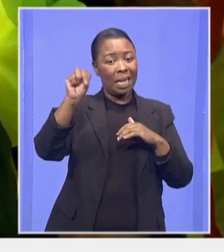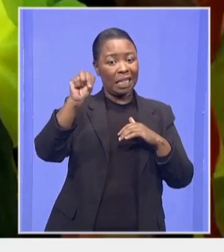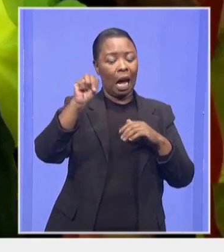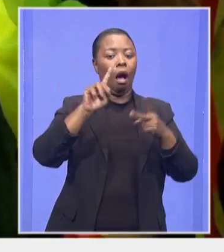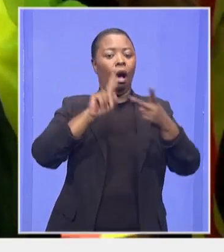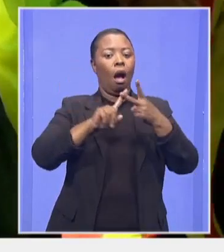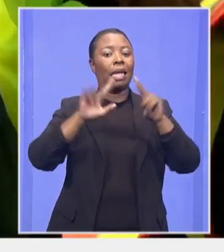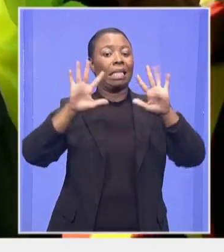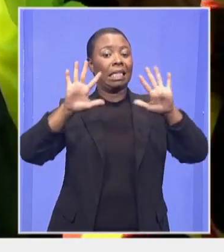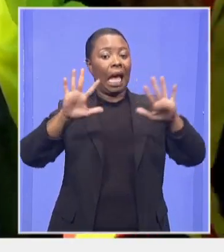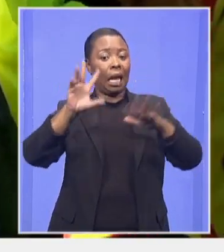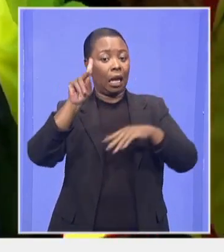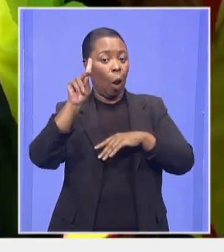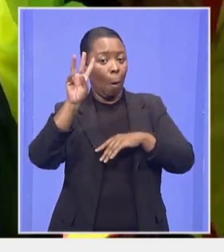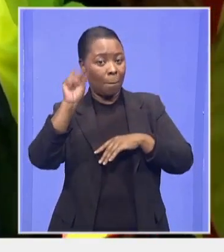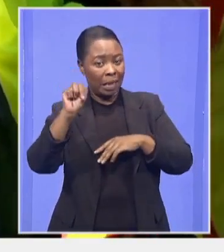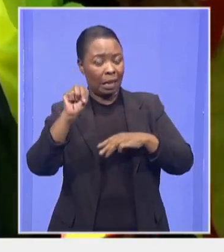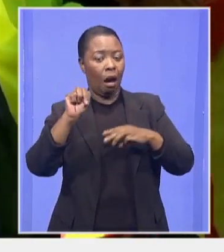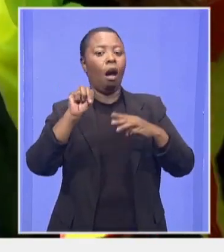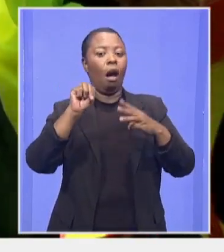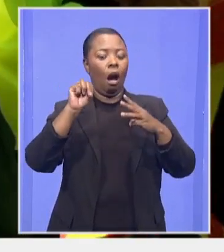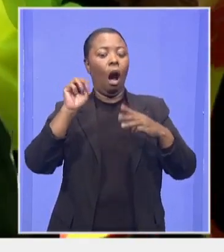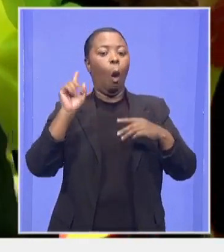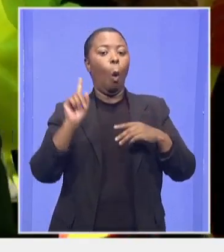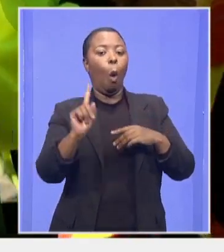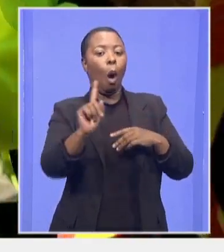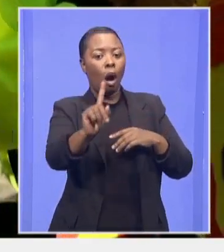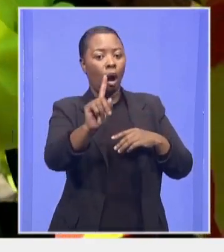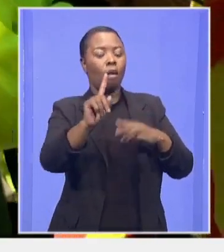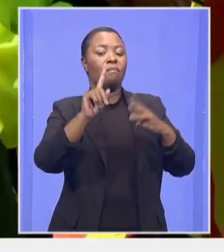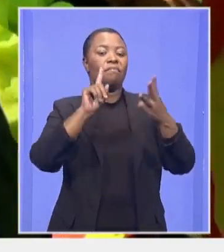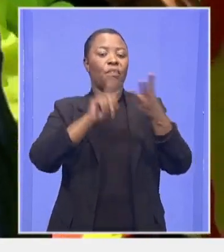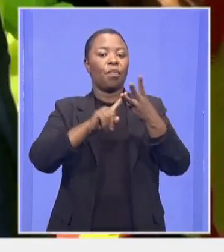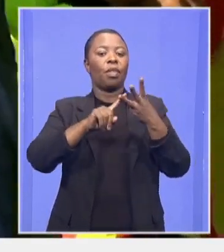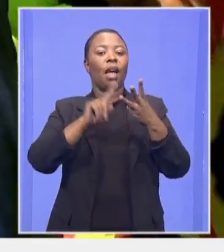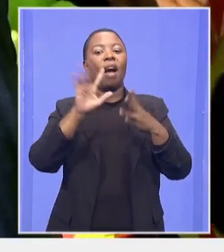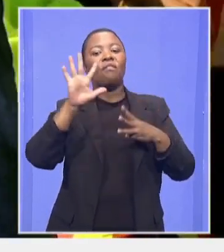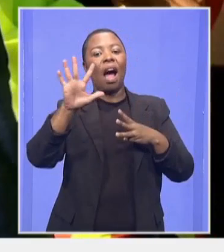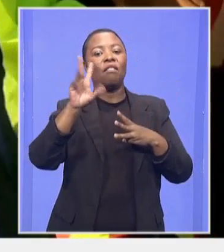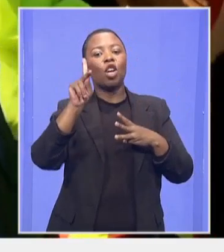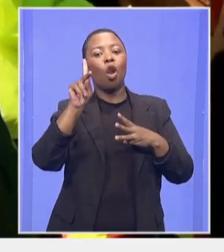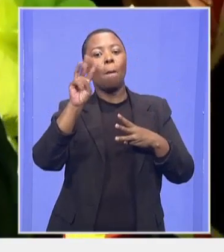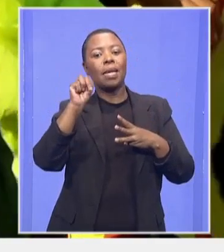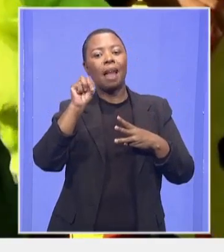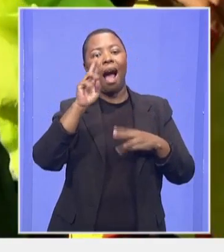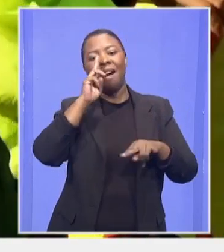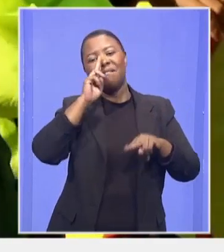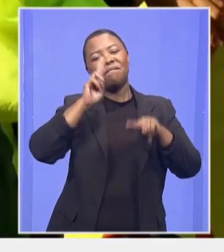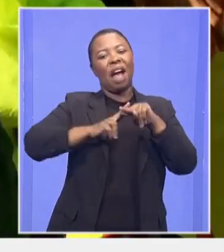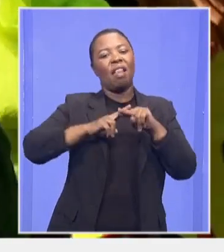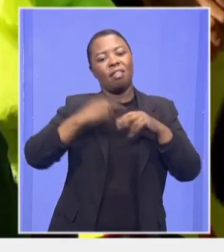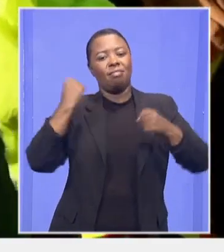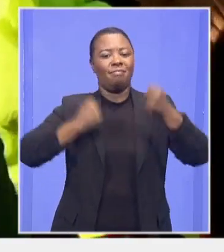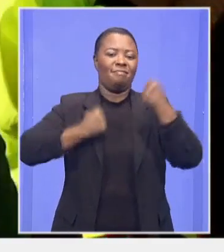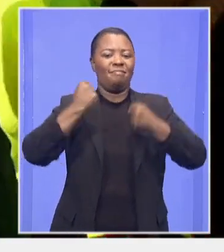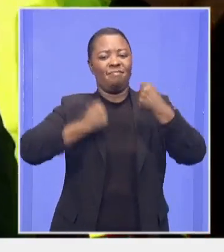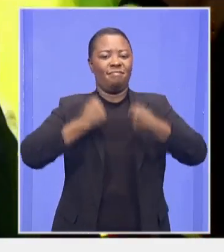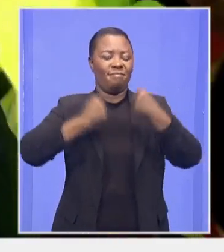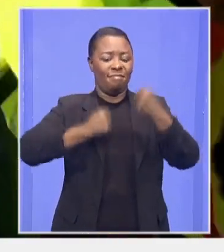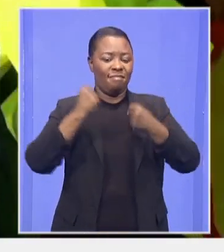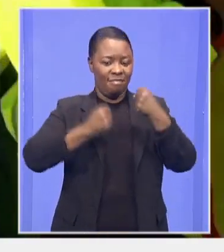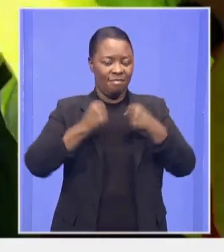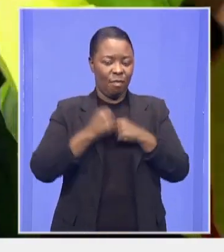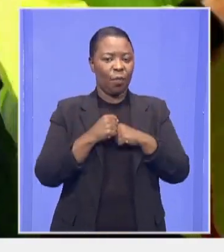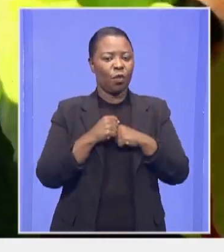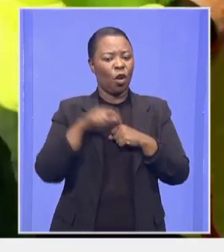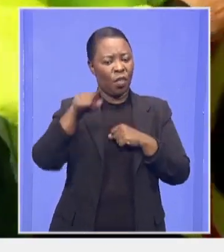kilometer run and a 10 kilometer walk and a 5 kilometer fun run. So So, and the pinnacle of our